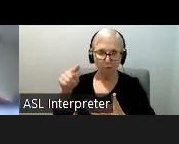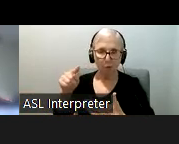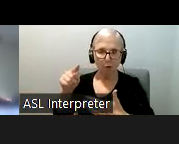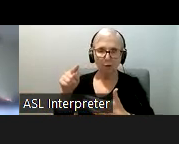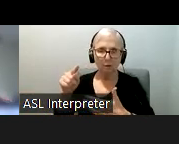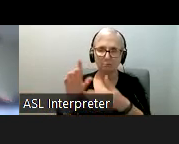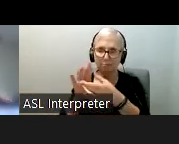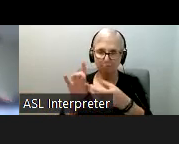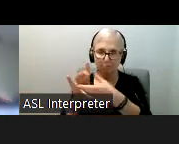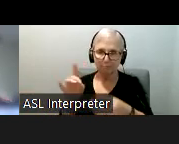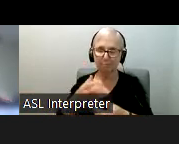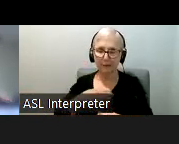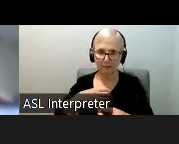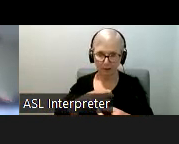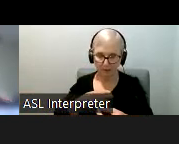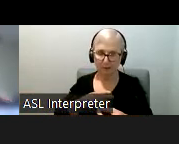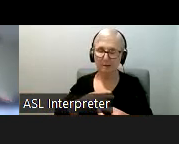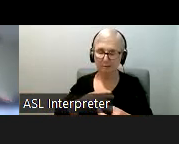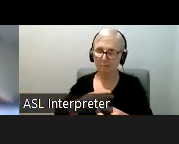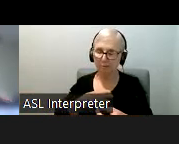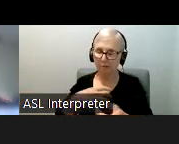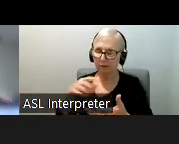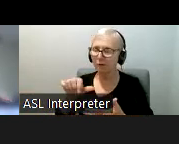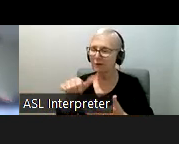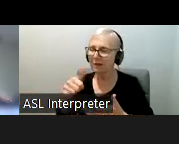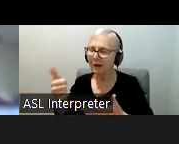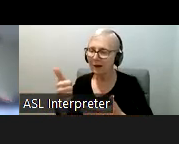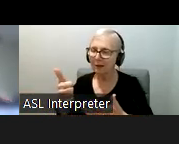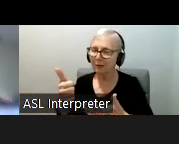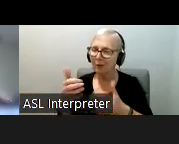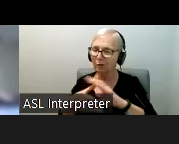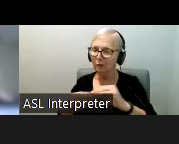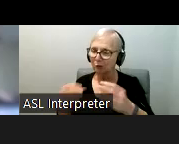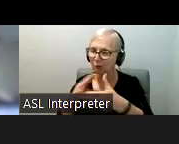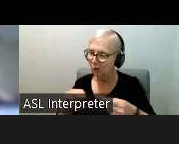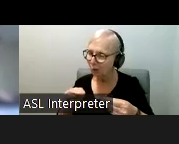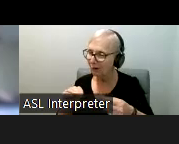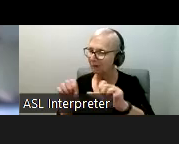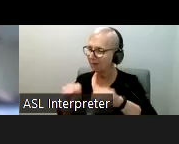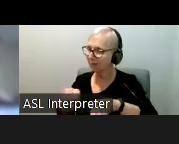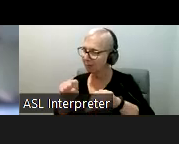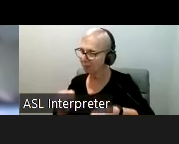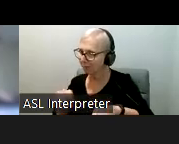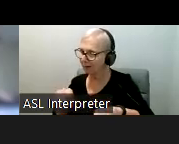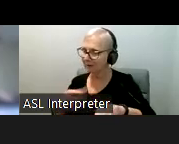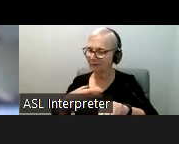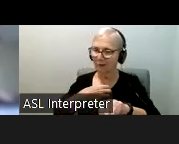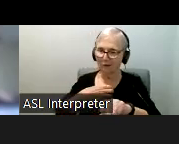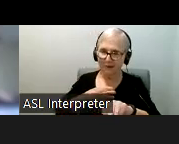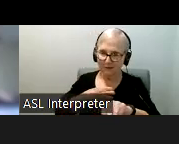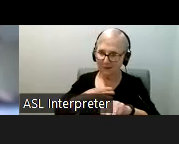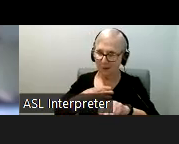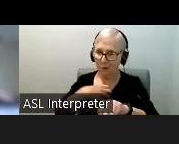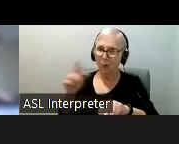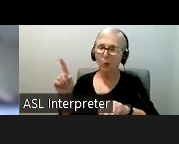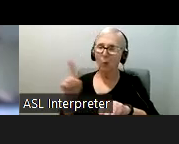they're getting the care that they need. I think there's other scenarios within the realm of grievances where